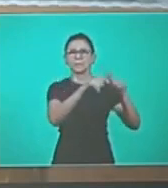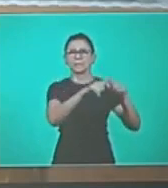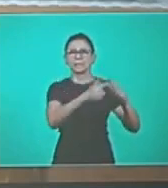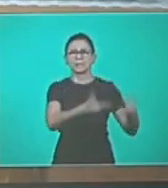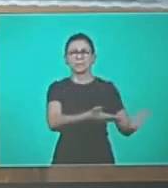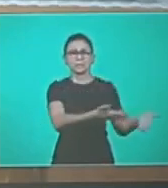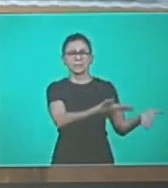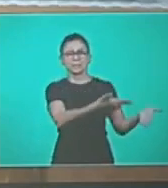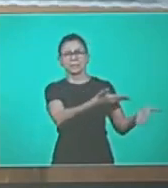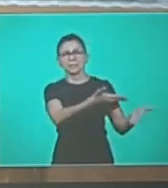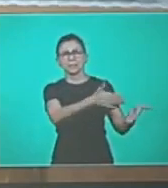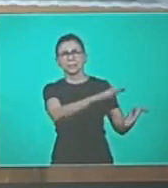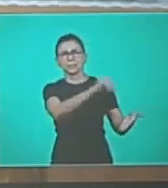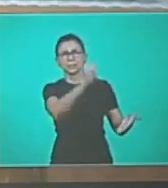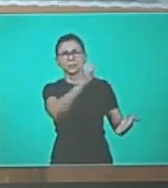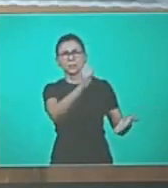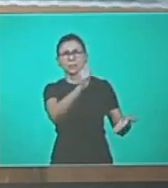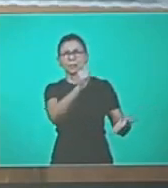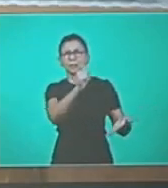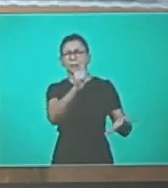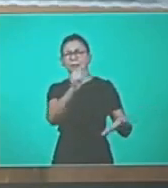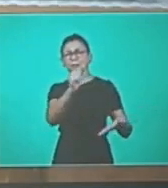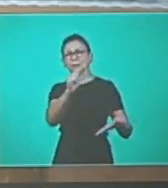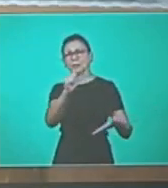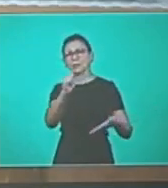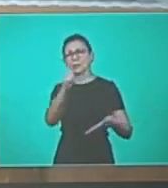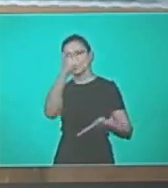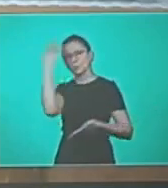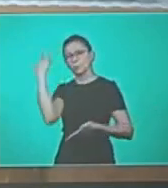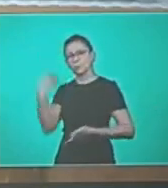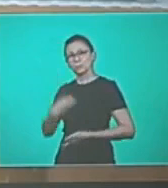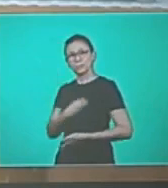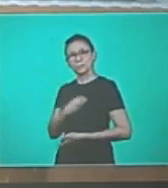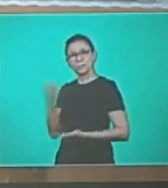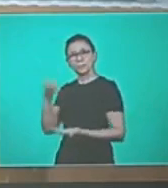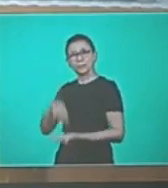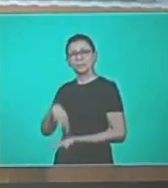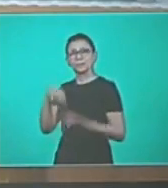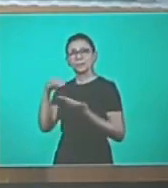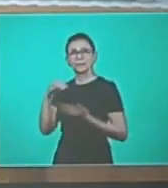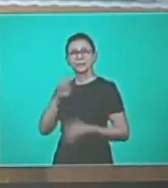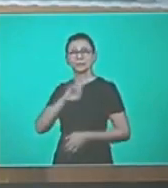steal anybody from other churches, but our concern is to show,